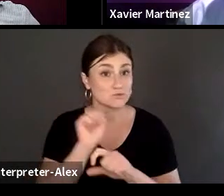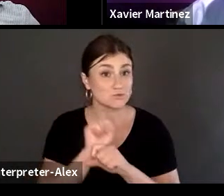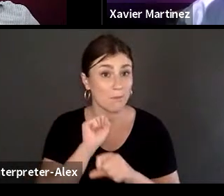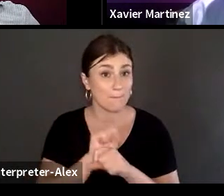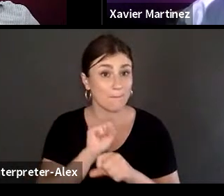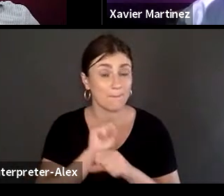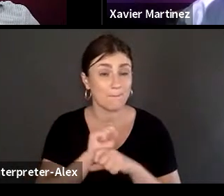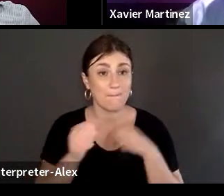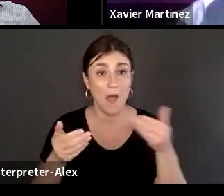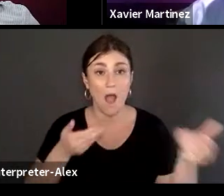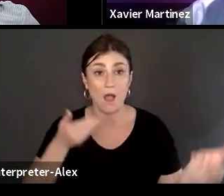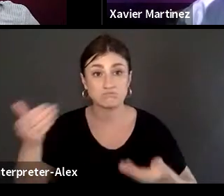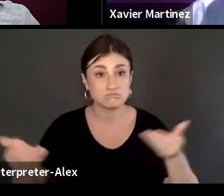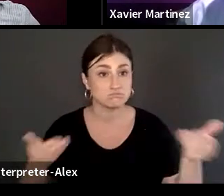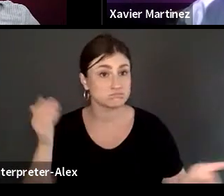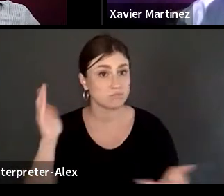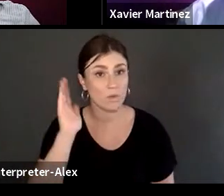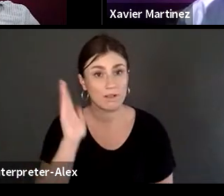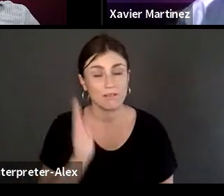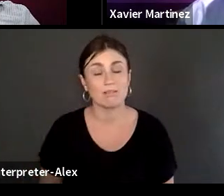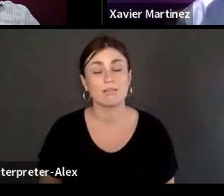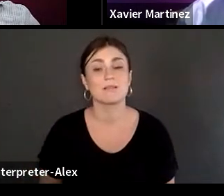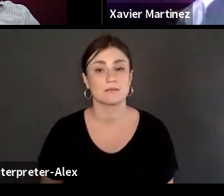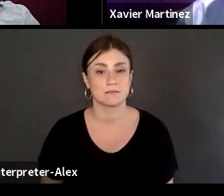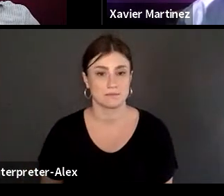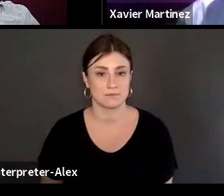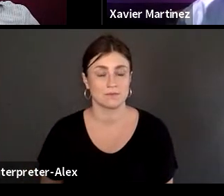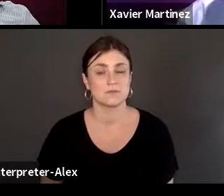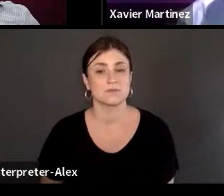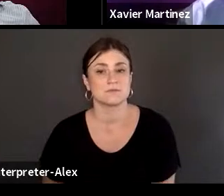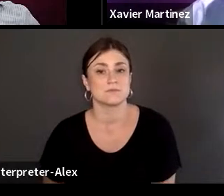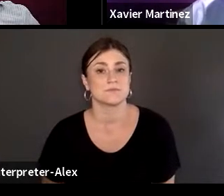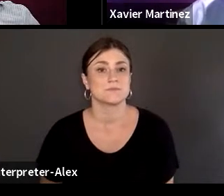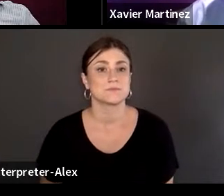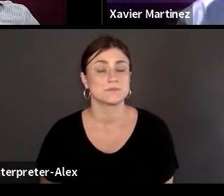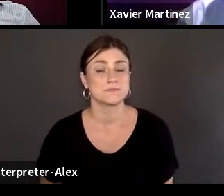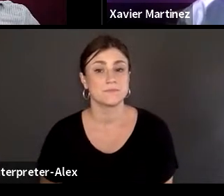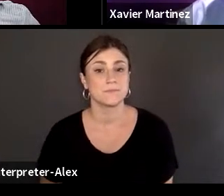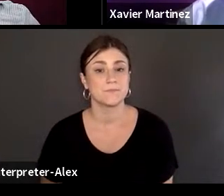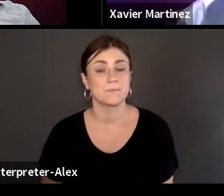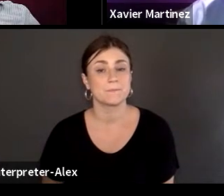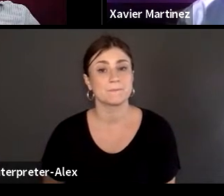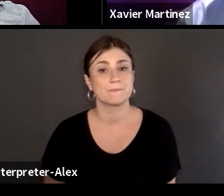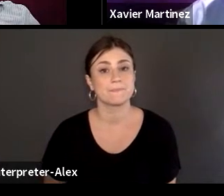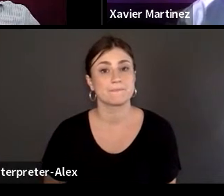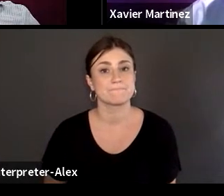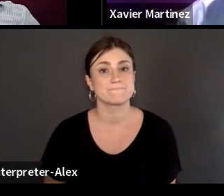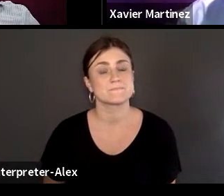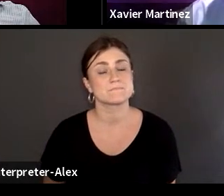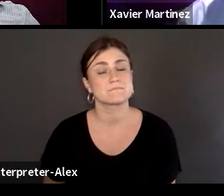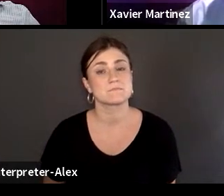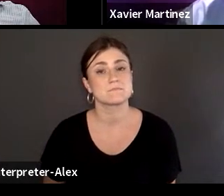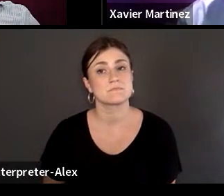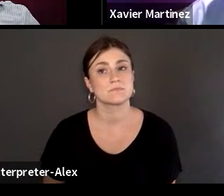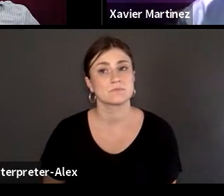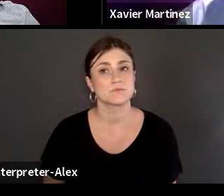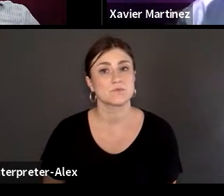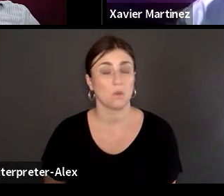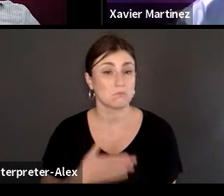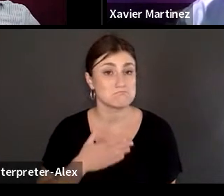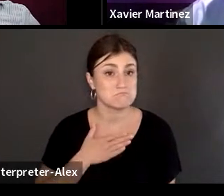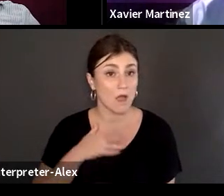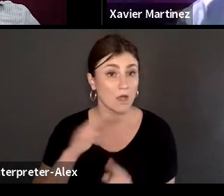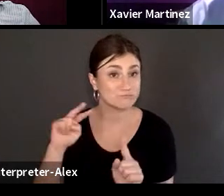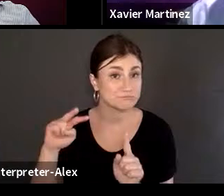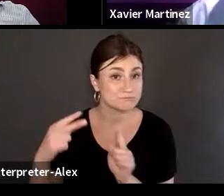So, you know, that's the other big piece to this is that we'll be able to employ with what I feel will be some, you know, decent